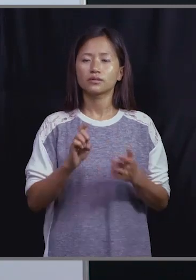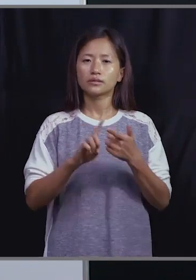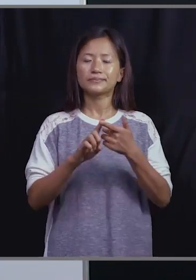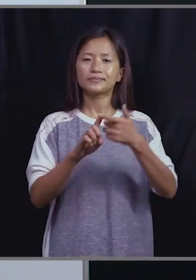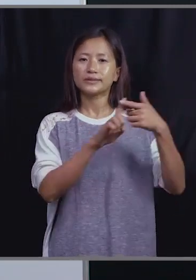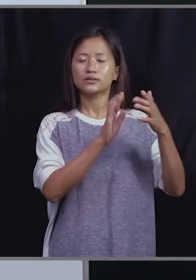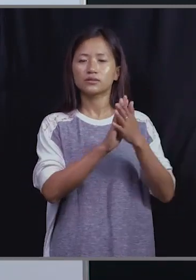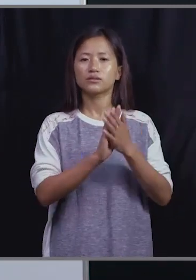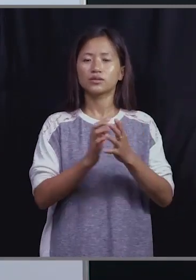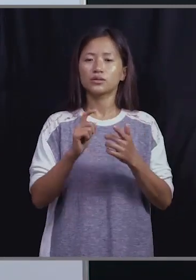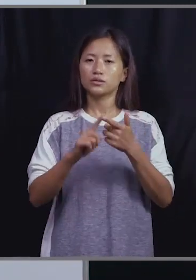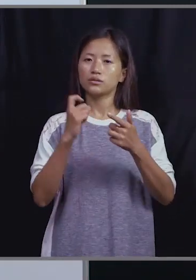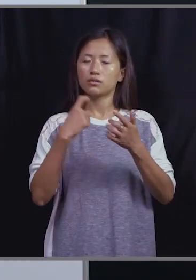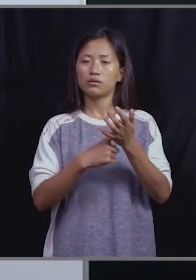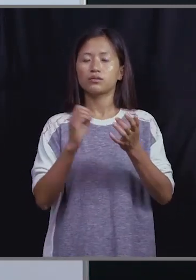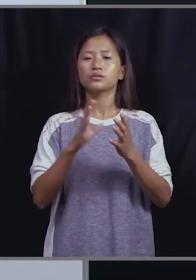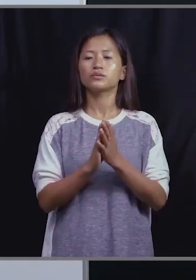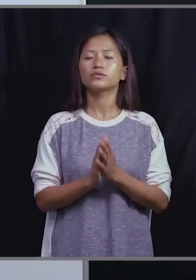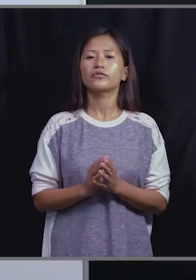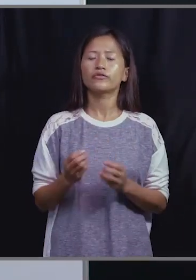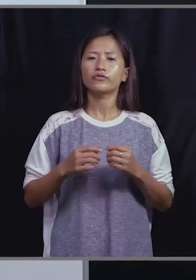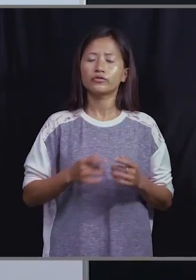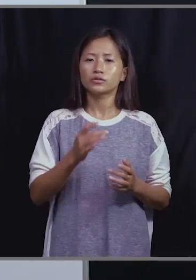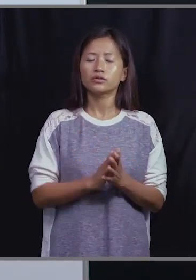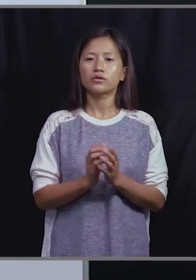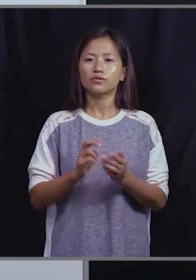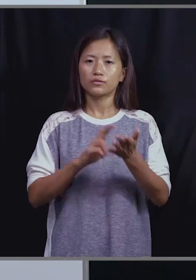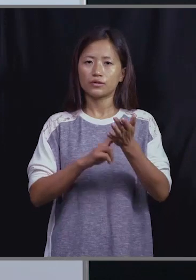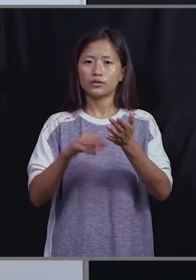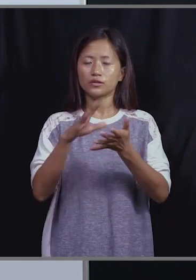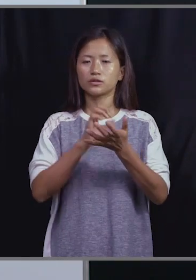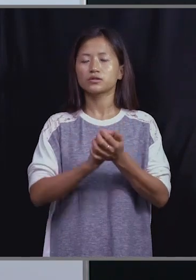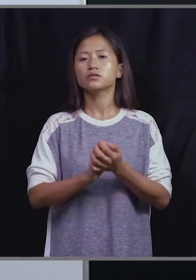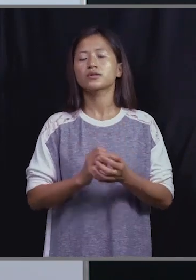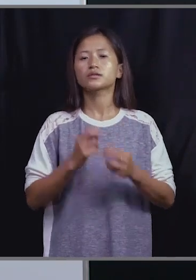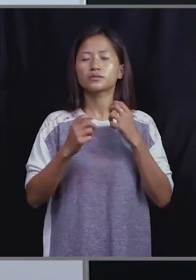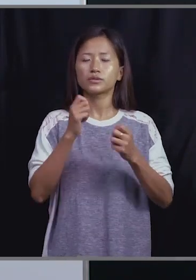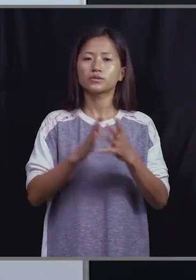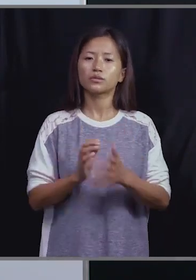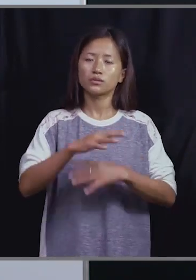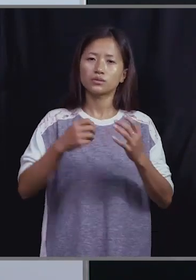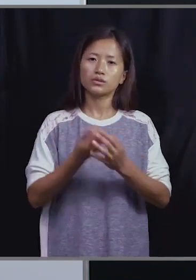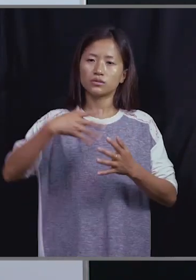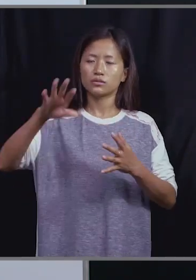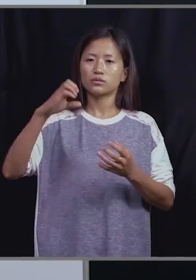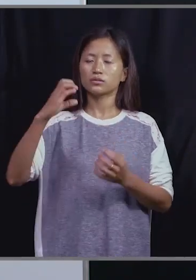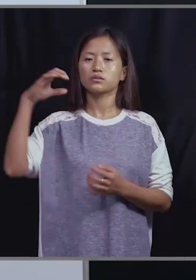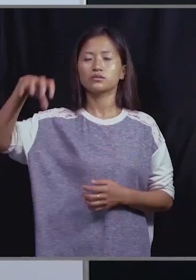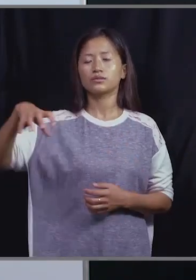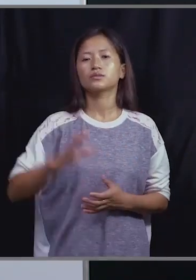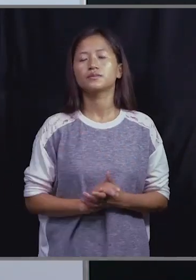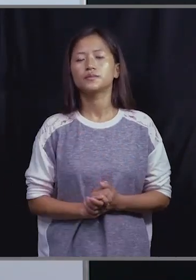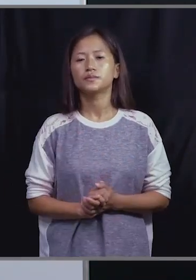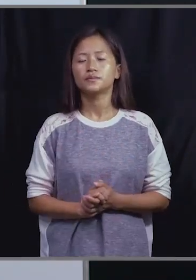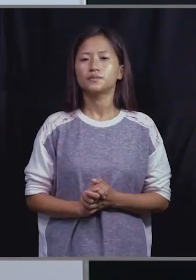European, because a feeling of national aspiration was going on in all these countries. All right,